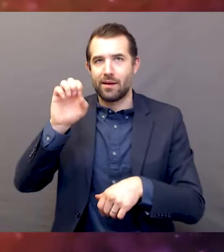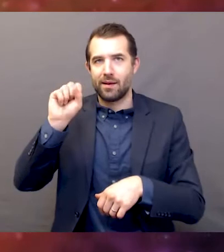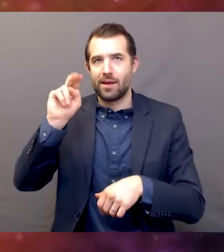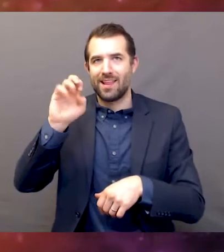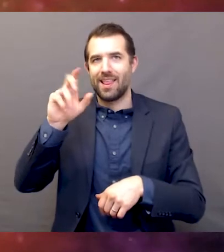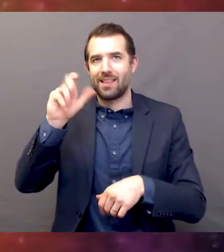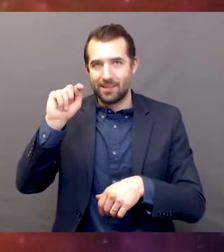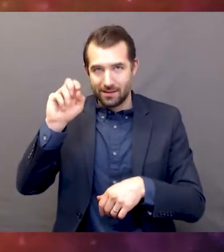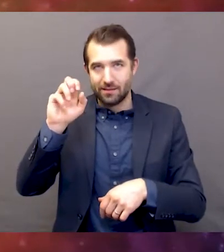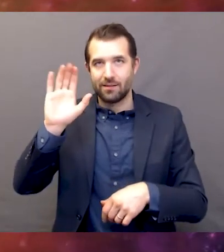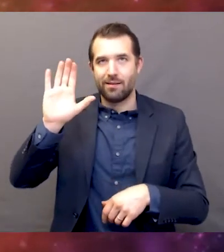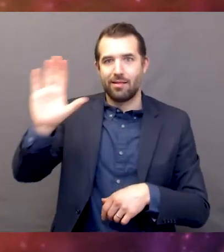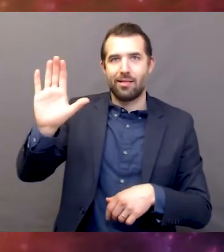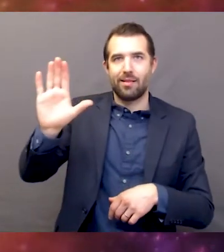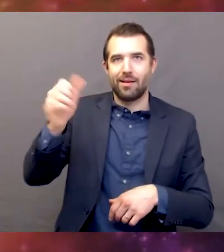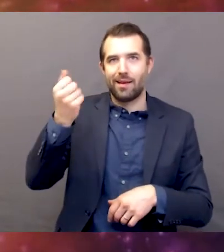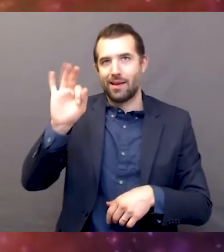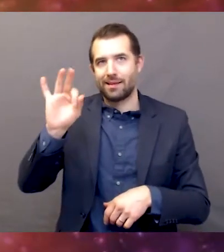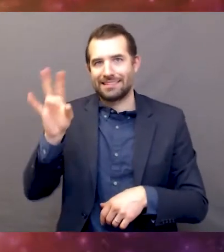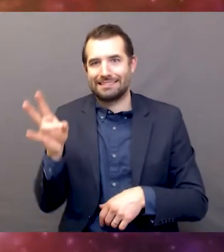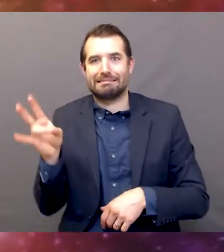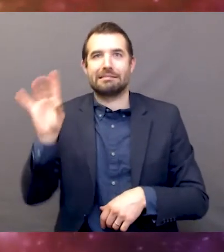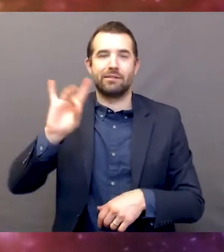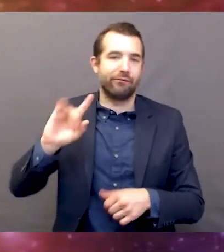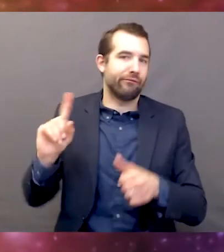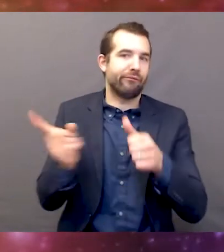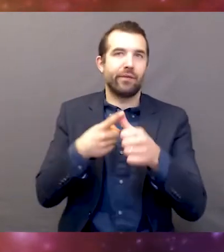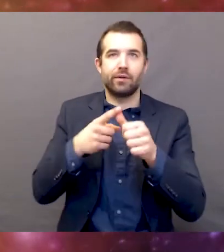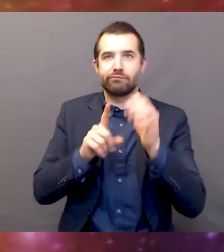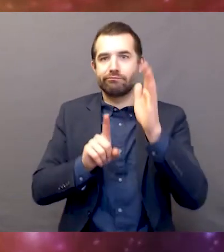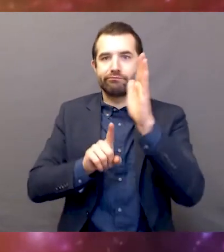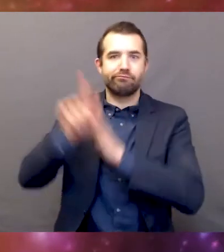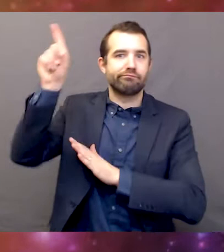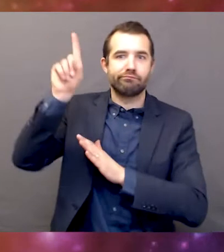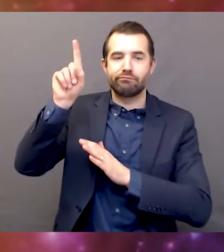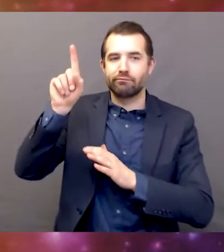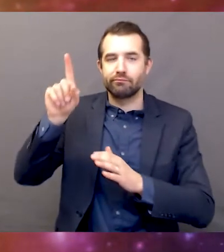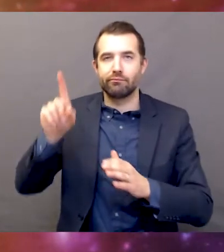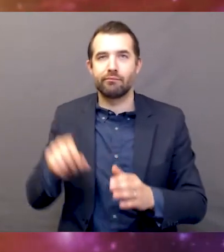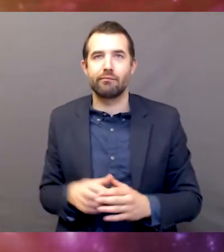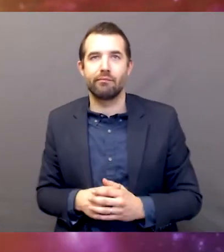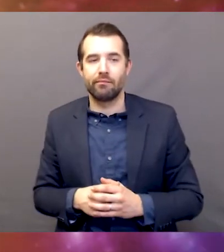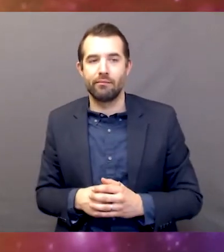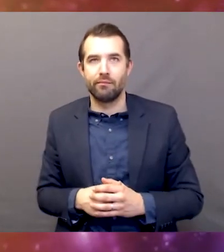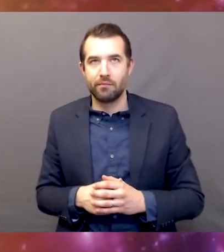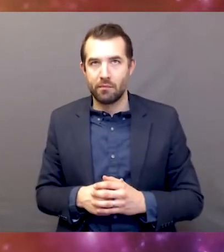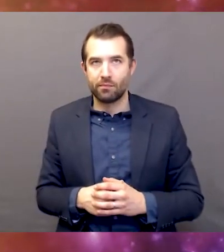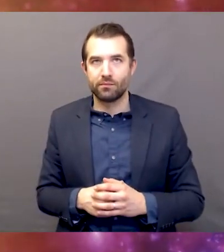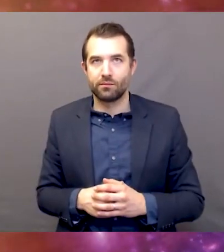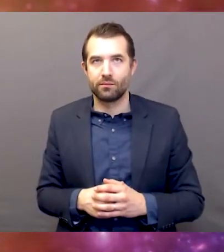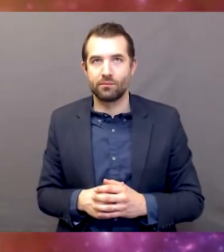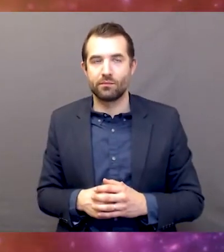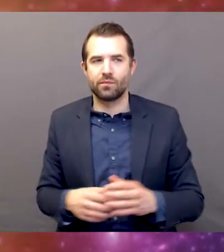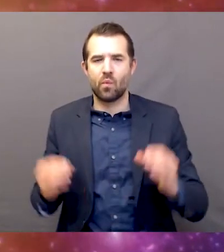was the first fully imaging X-ray observatory. It had a few arcseconds angular resolution comparable to radio and optical